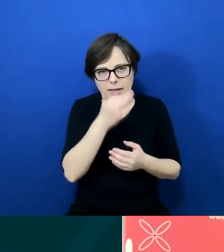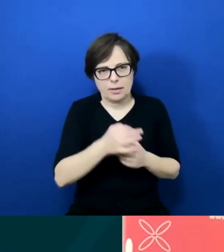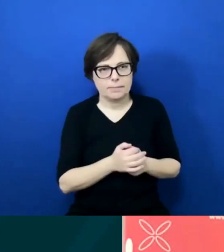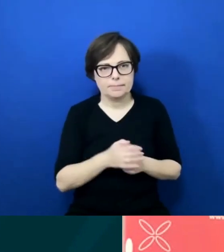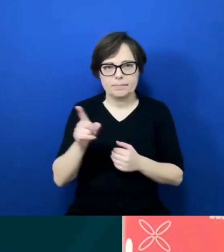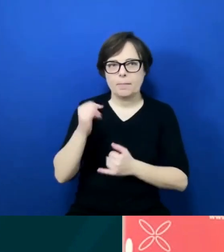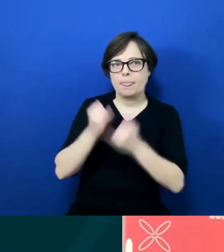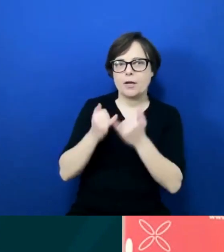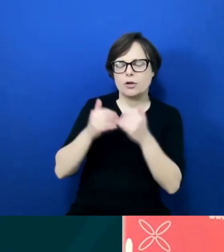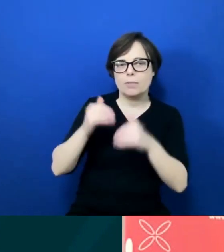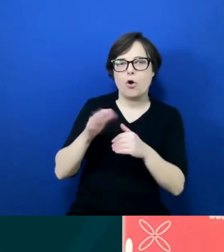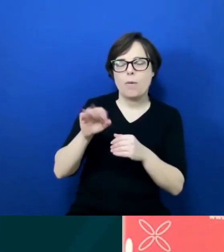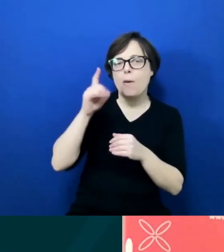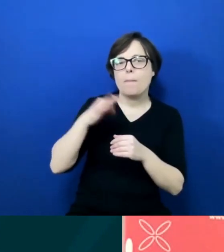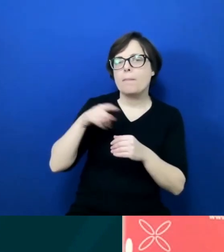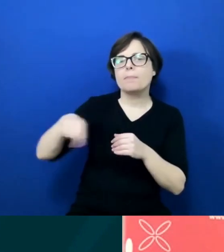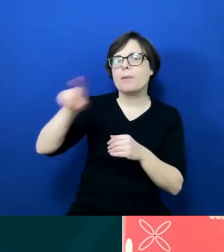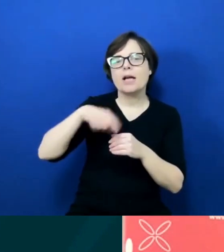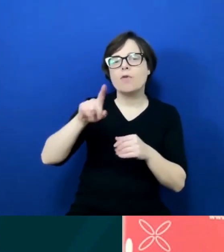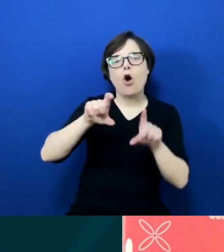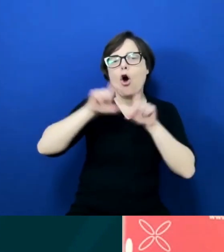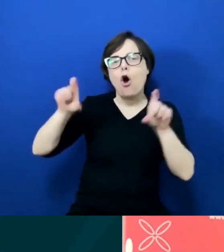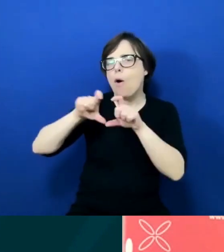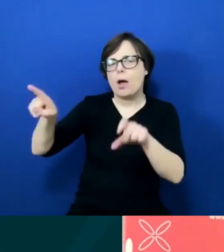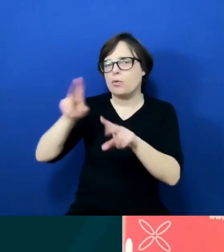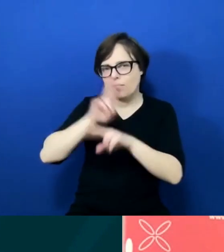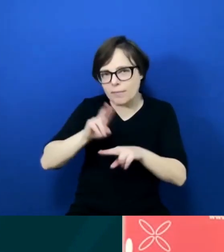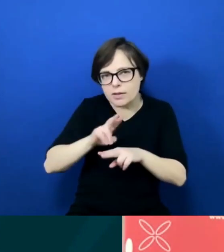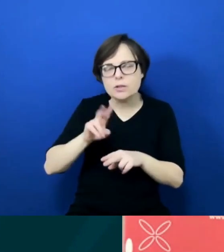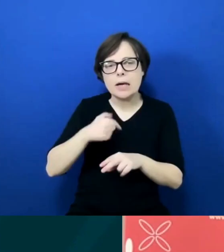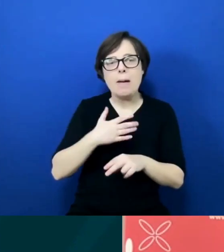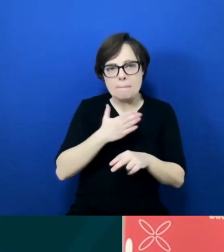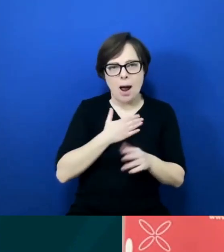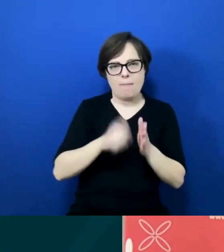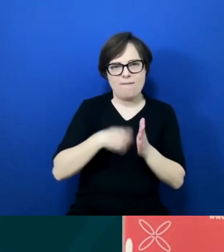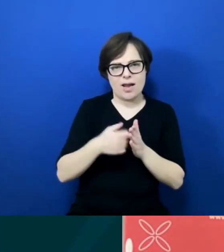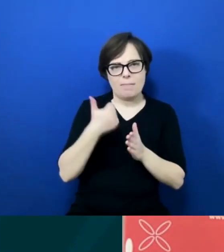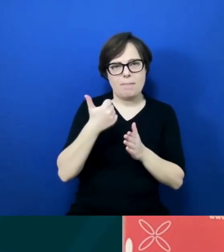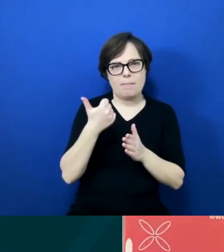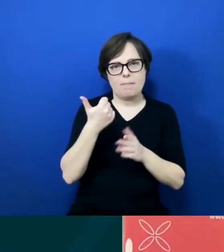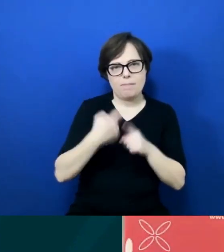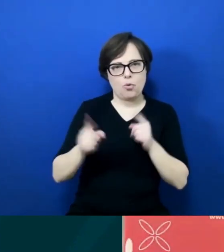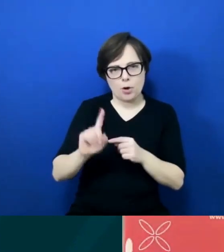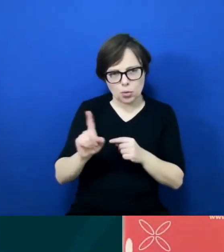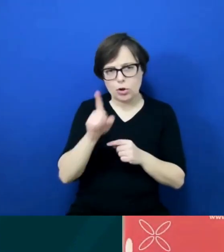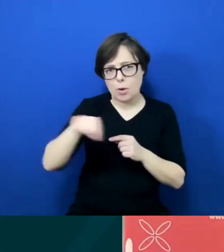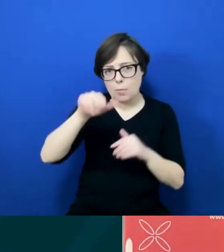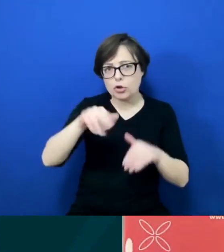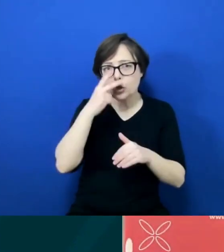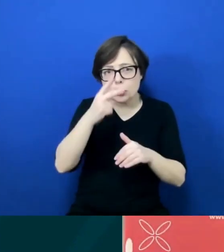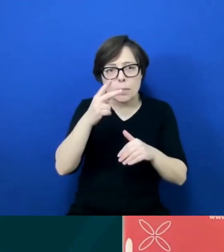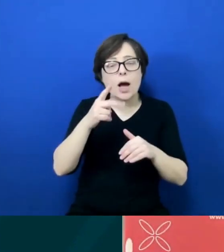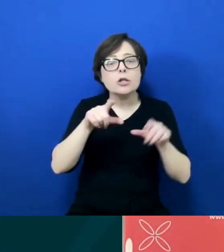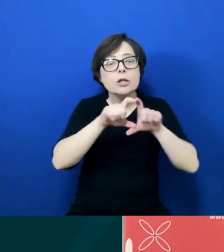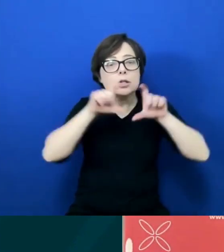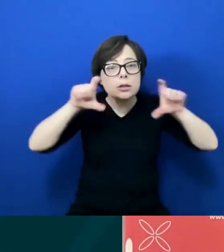may, very, very quickly, since you will not be able to see those facilities, and we have a short video, 90